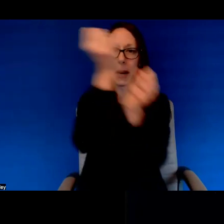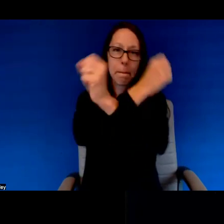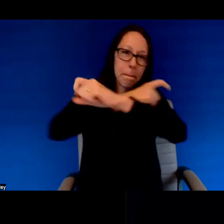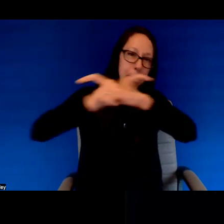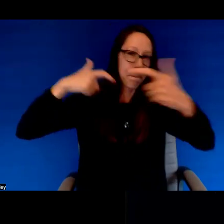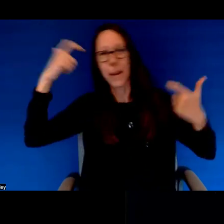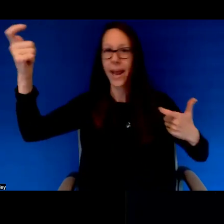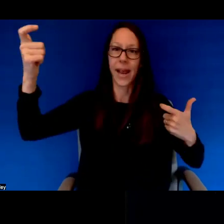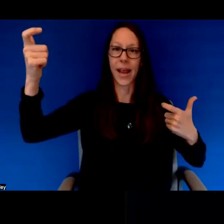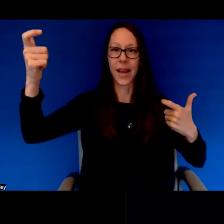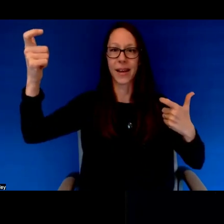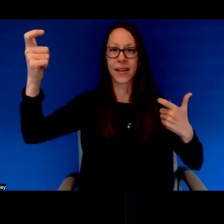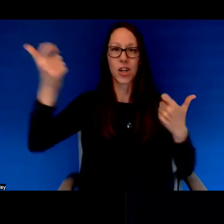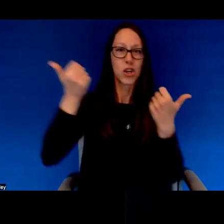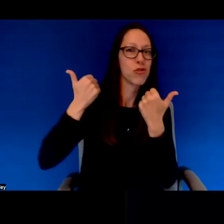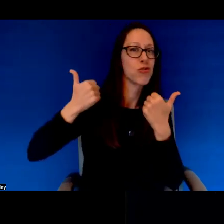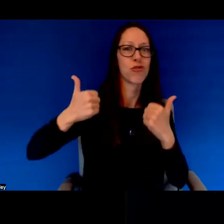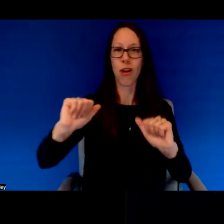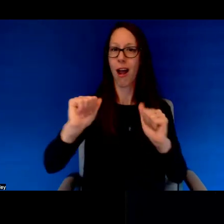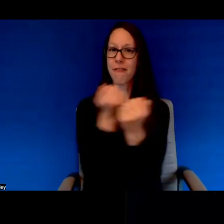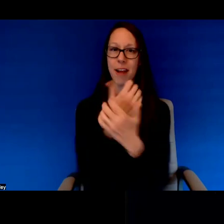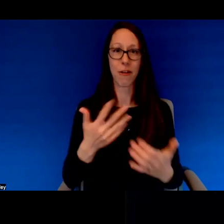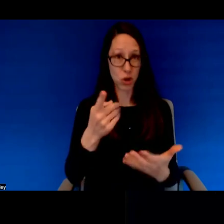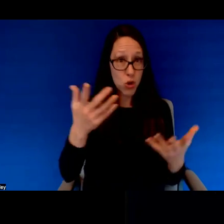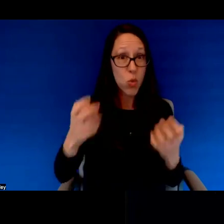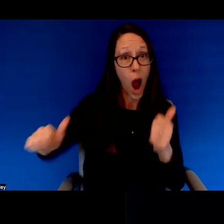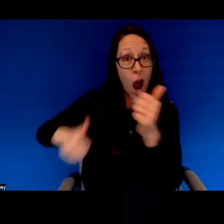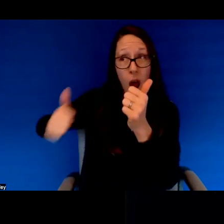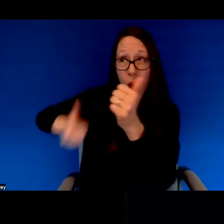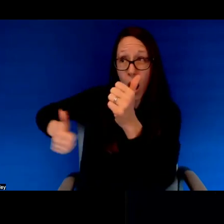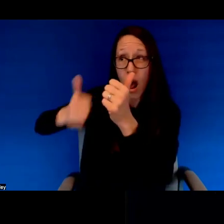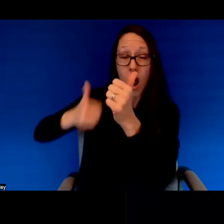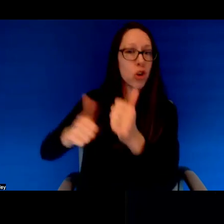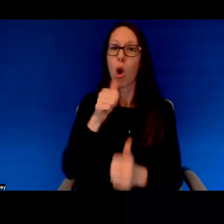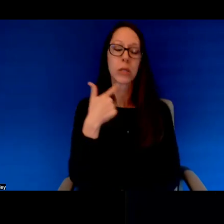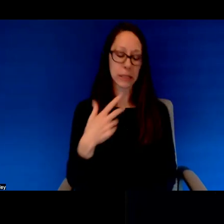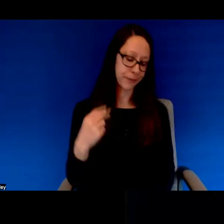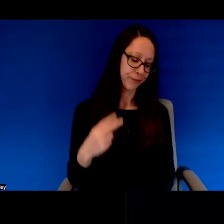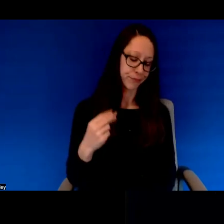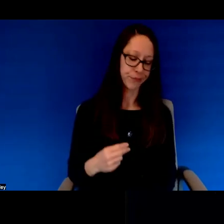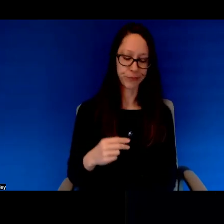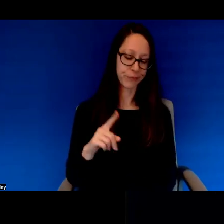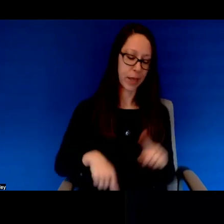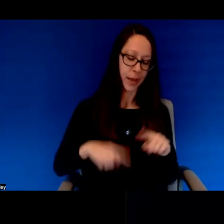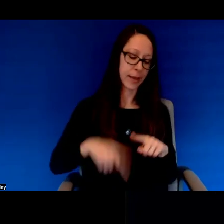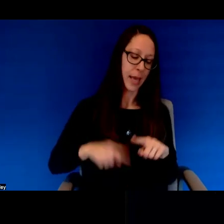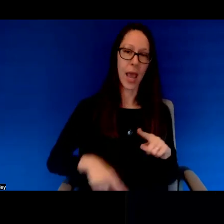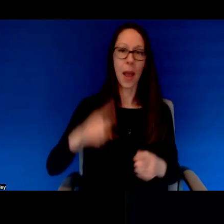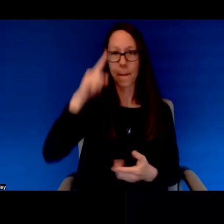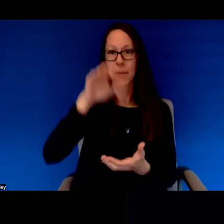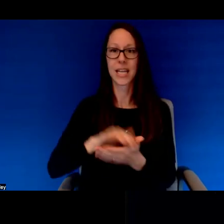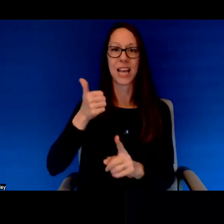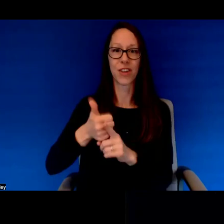for everything. I would say if you want to do something, just go for it. Don't tell yourself no. Take that chance and believe in yourself. Co-sign